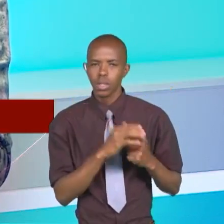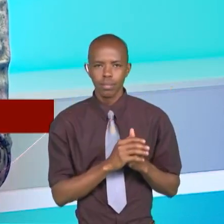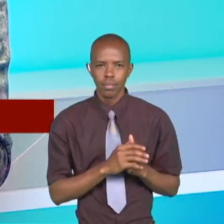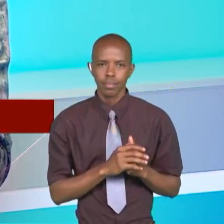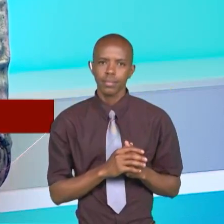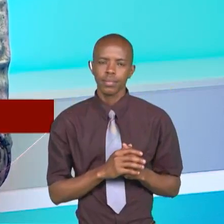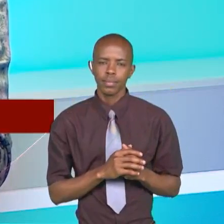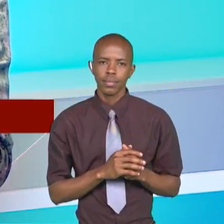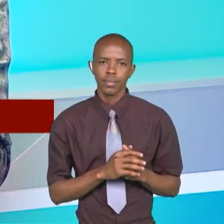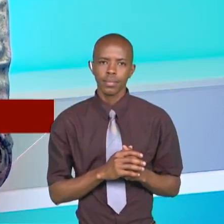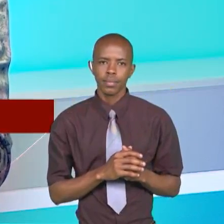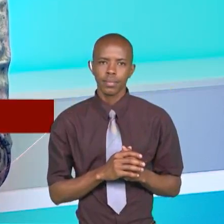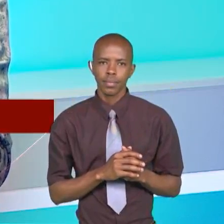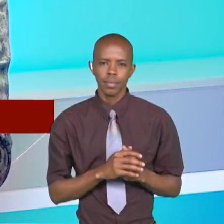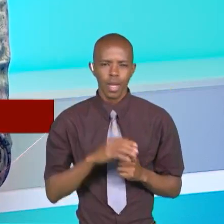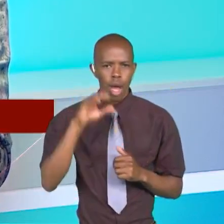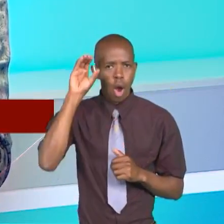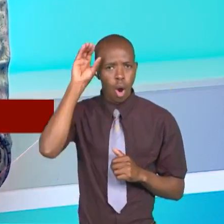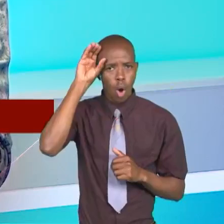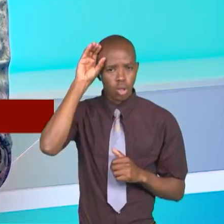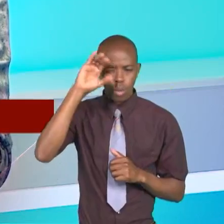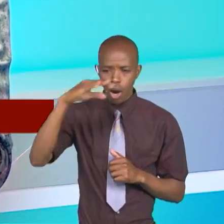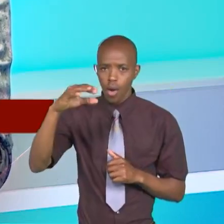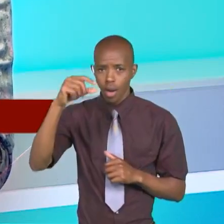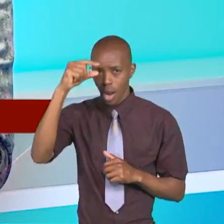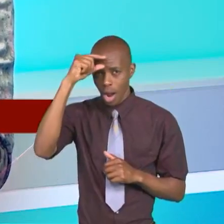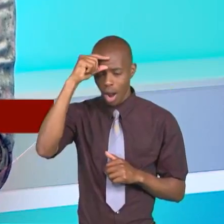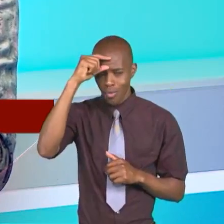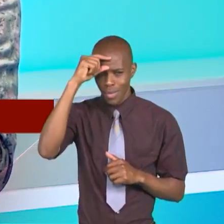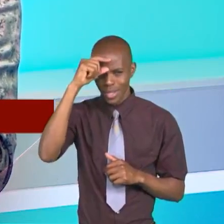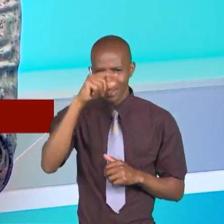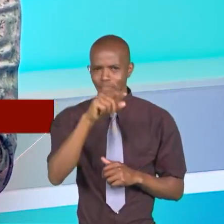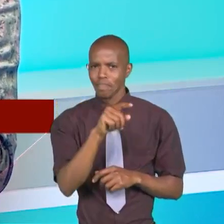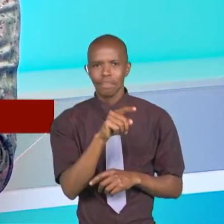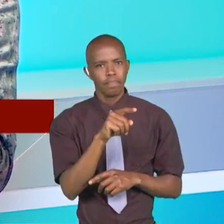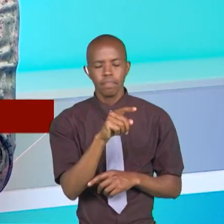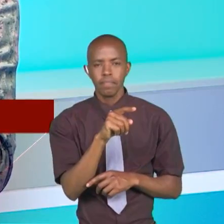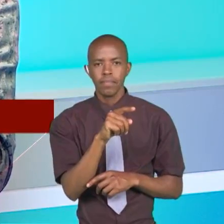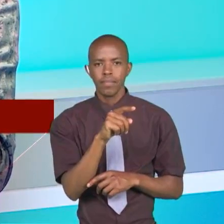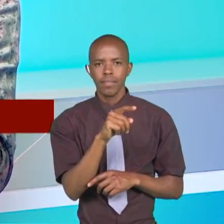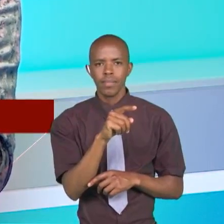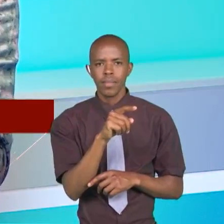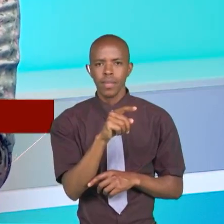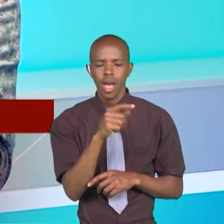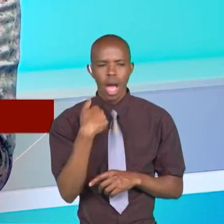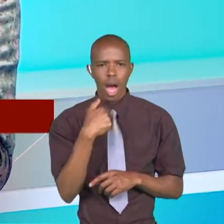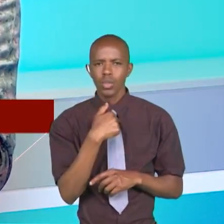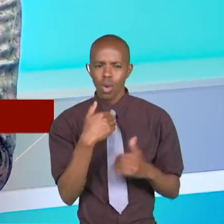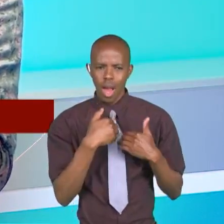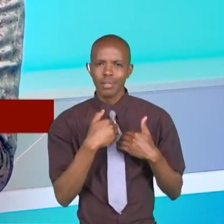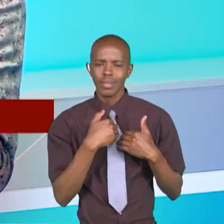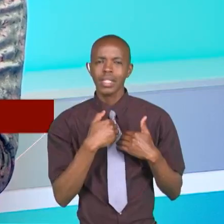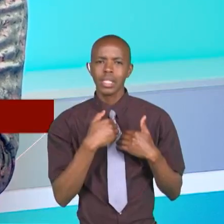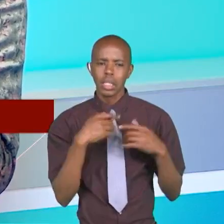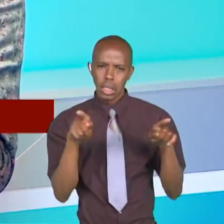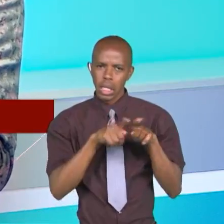the county government, it's like we created another small president.